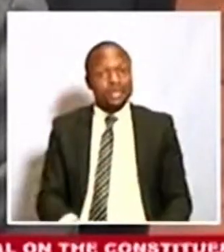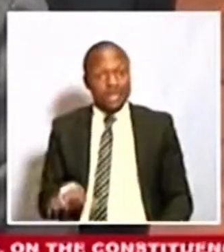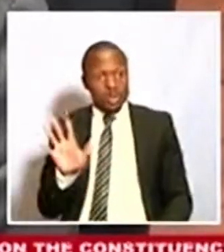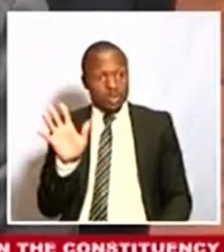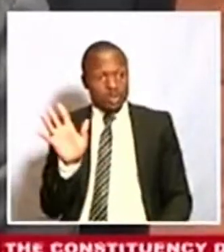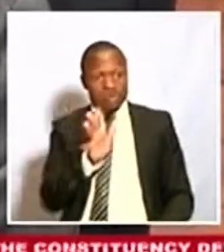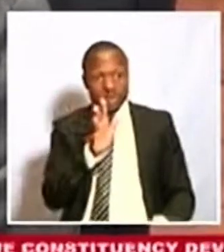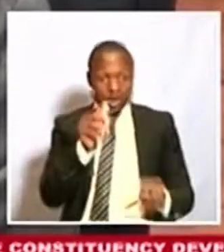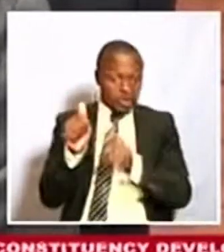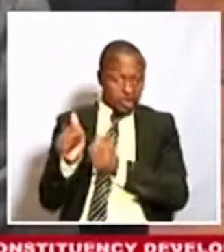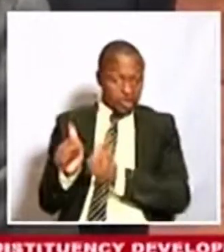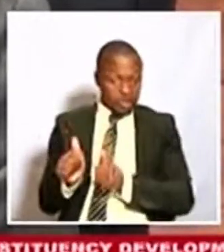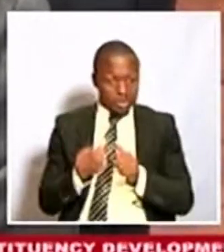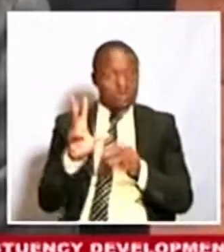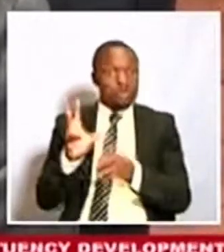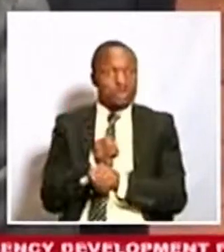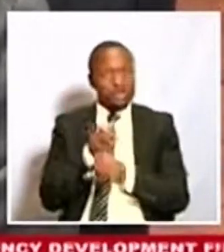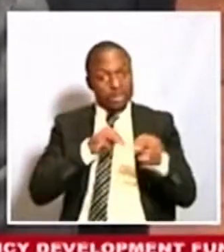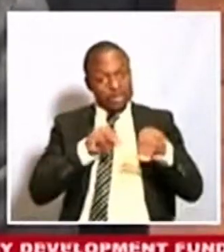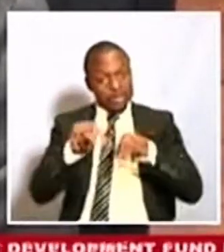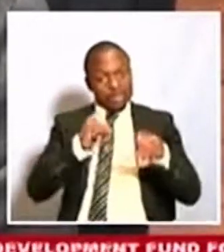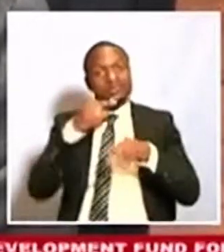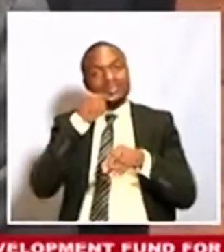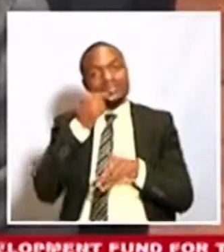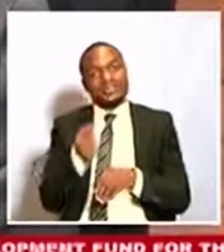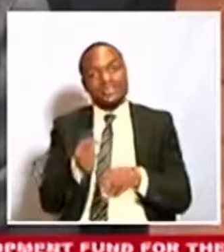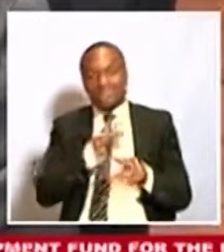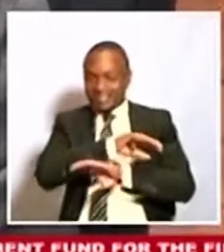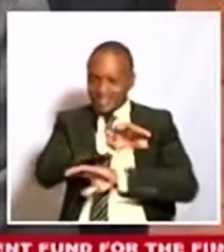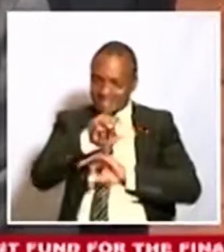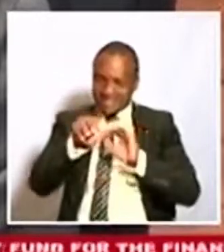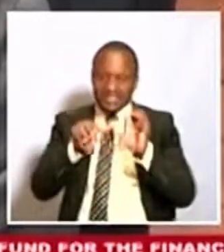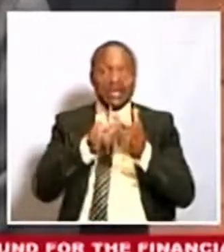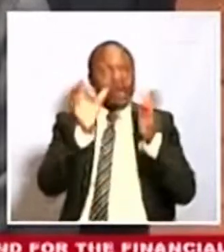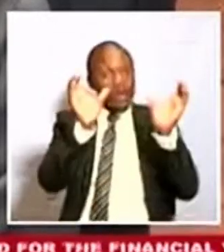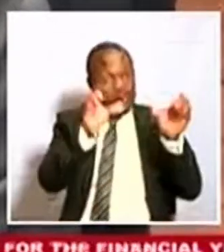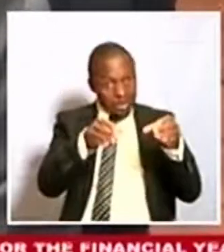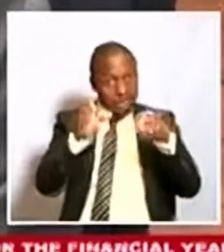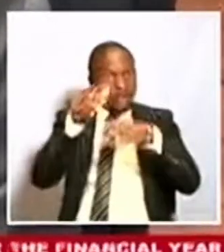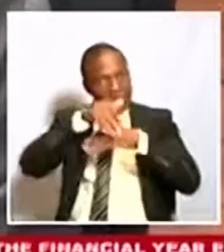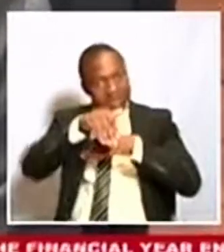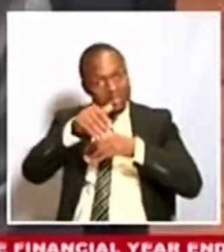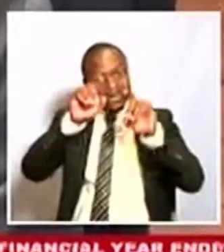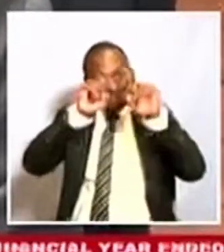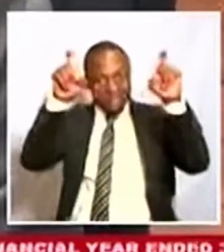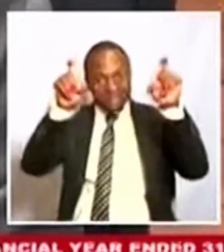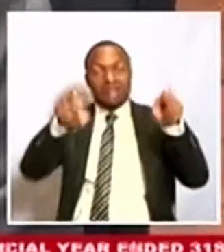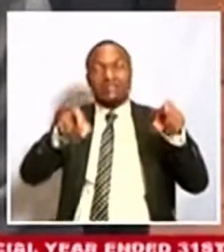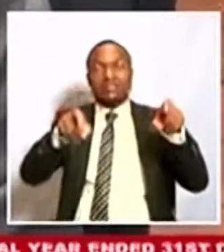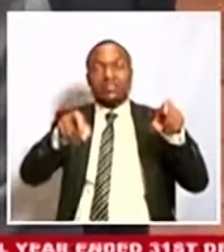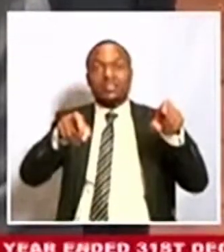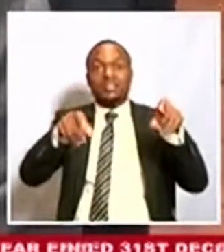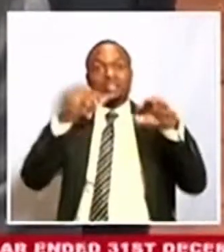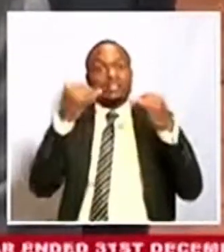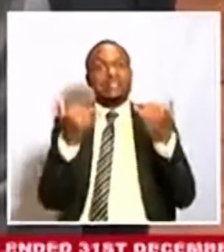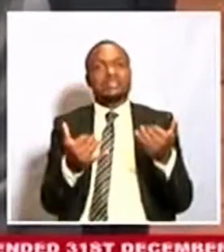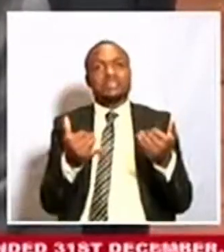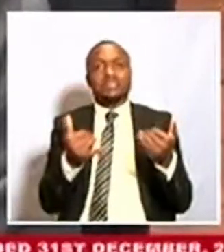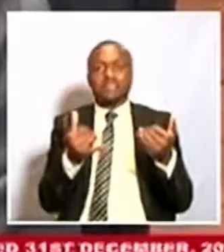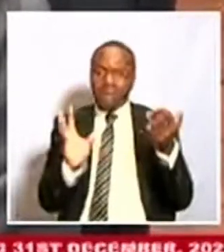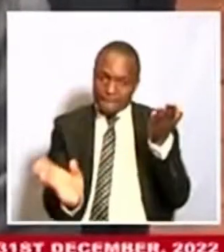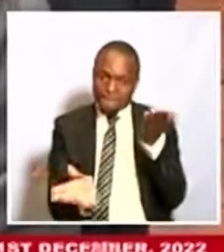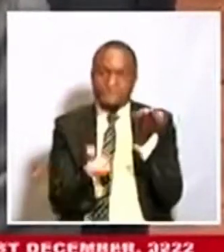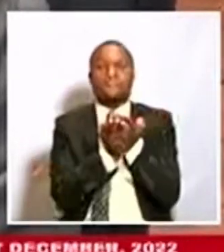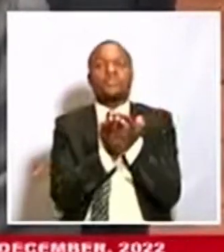action taken says management wishes to state that all the club registration certificates have since been